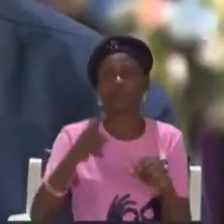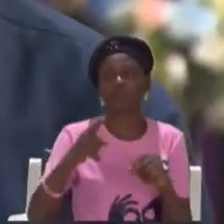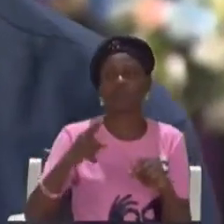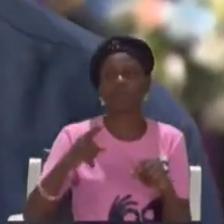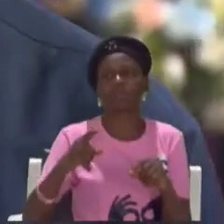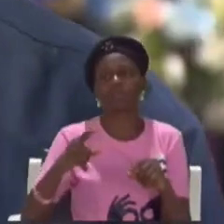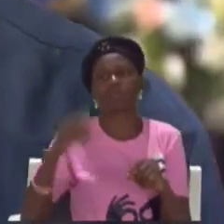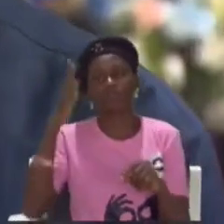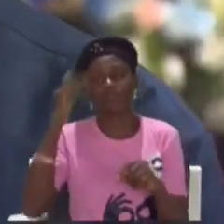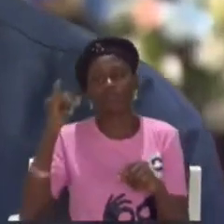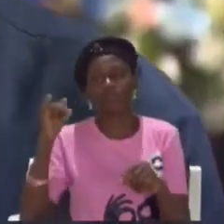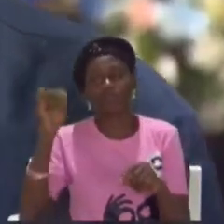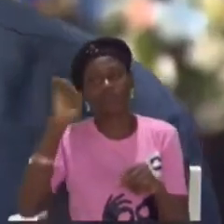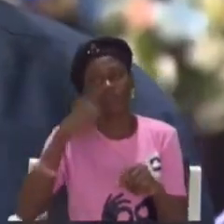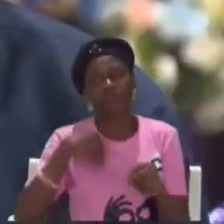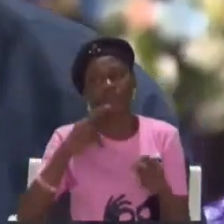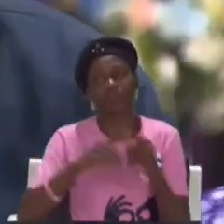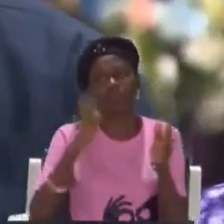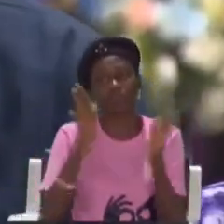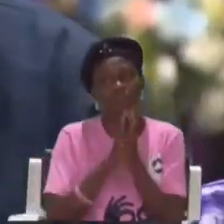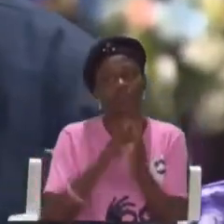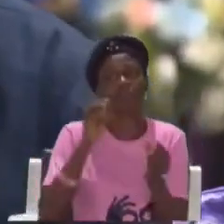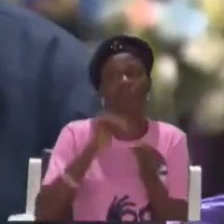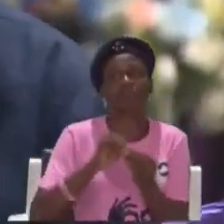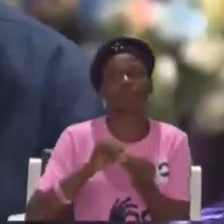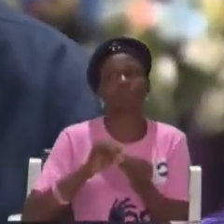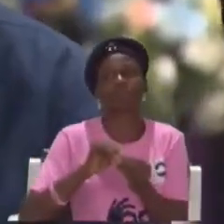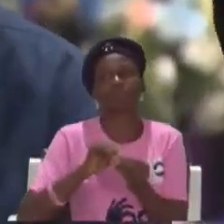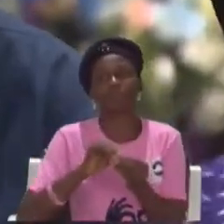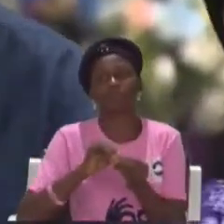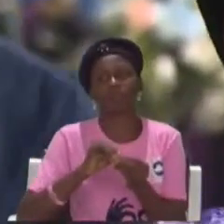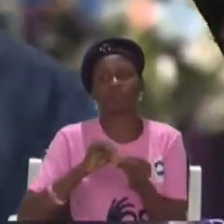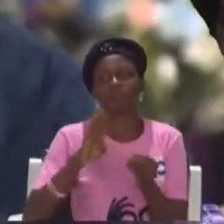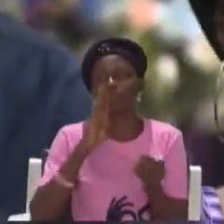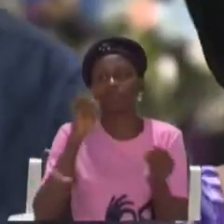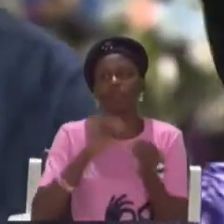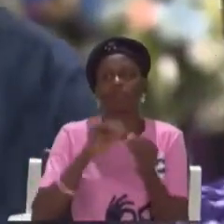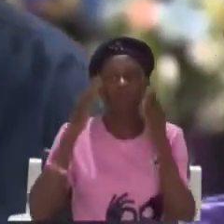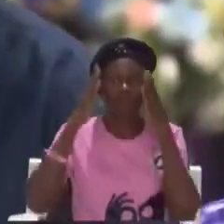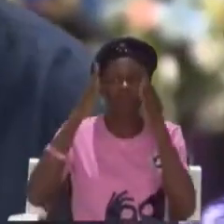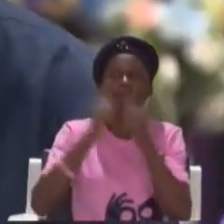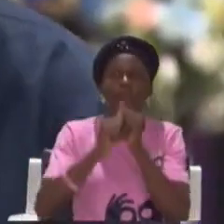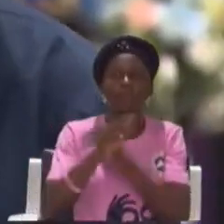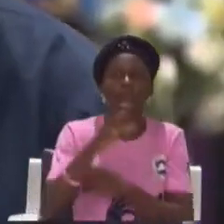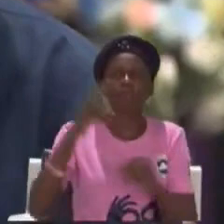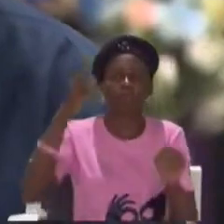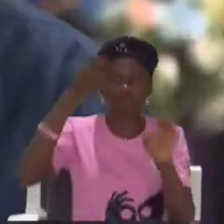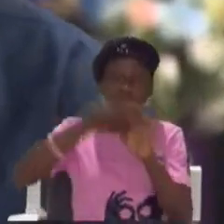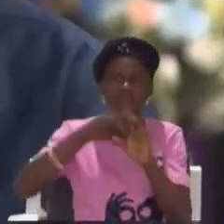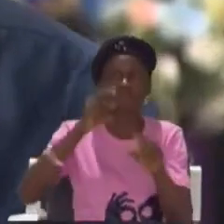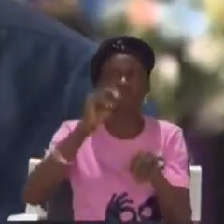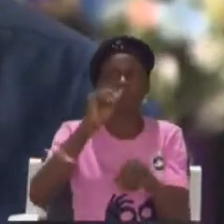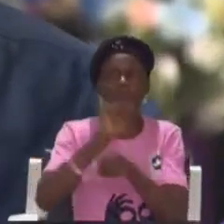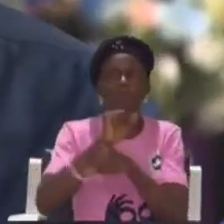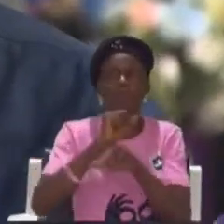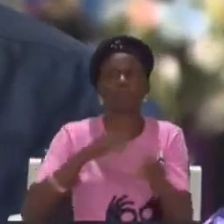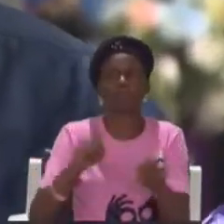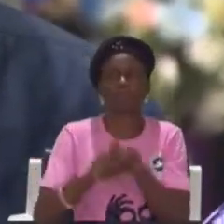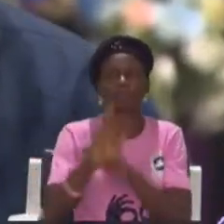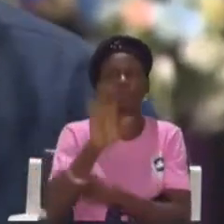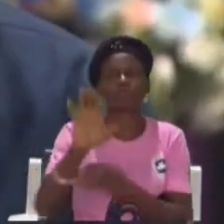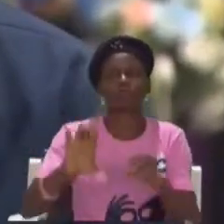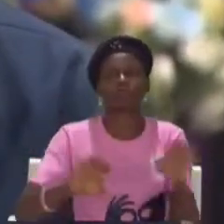know why. I had to pray more, be more focused with God, join the workers, you know, and as God will have